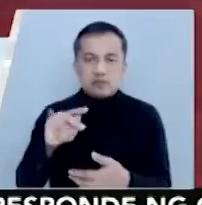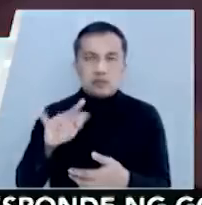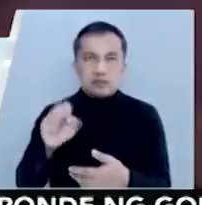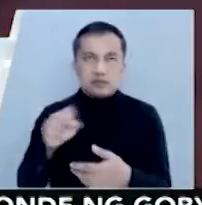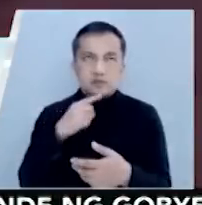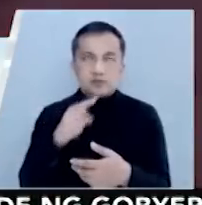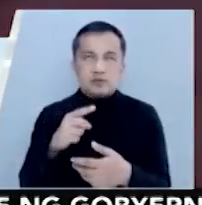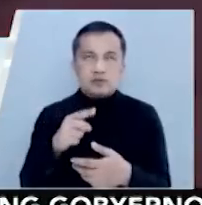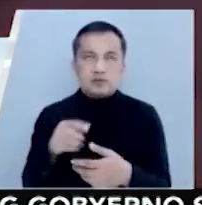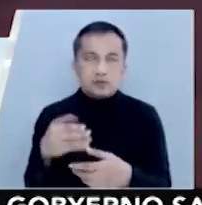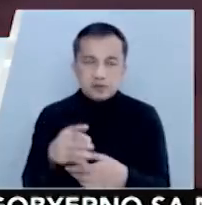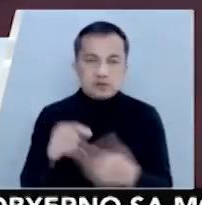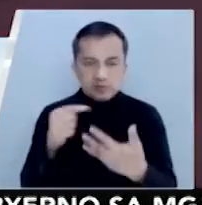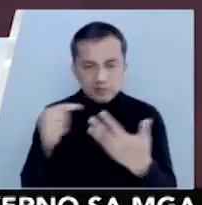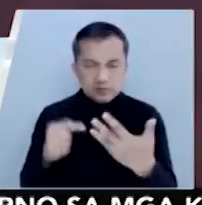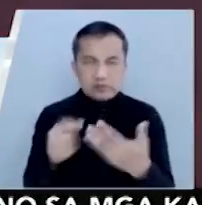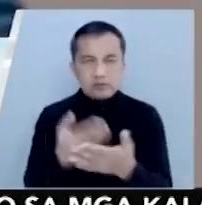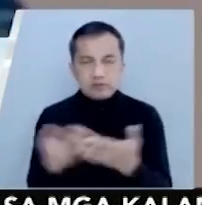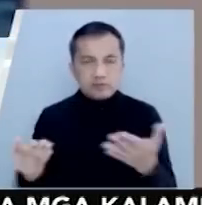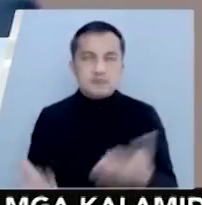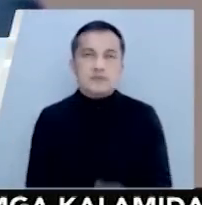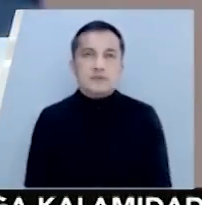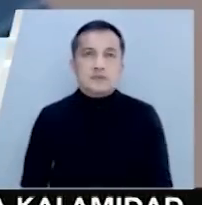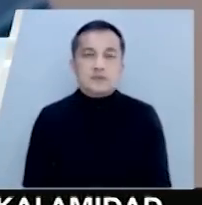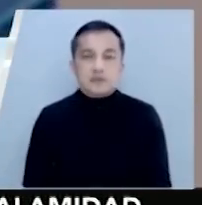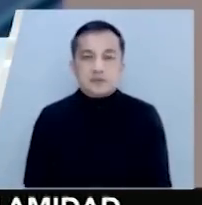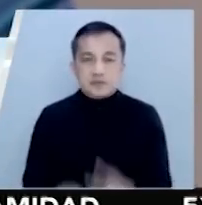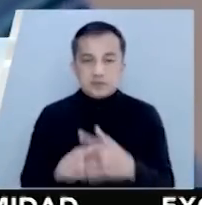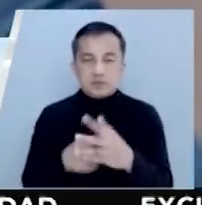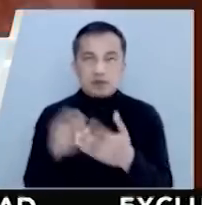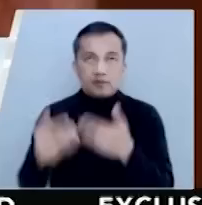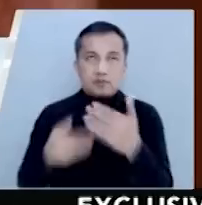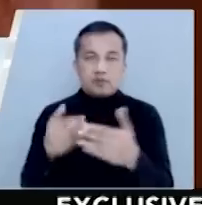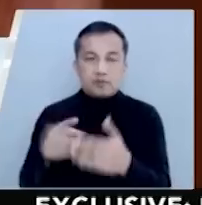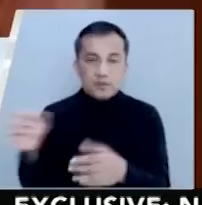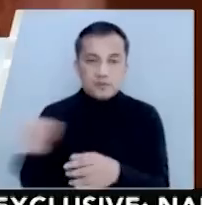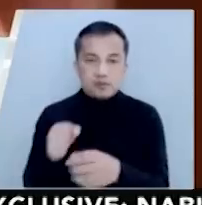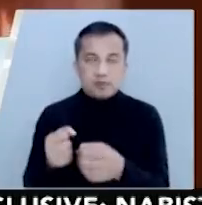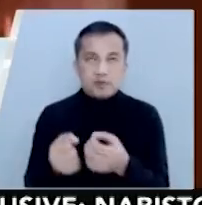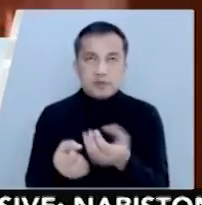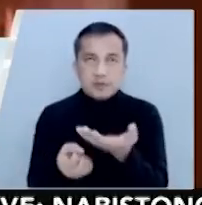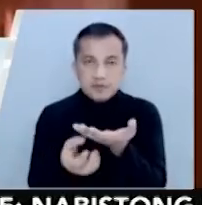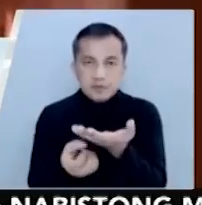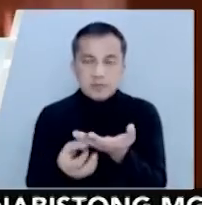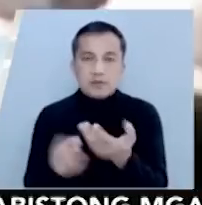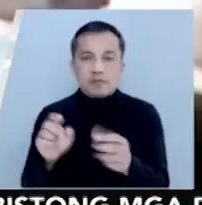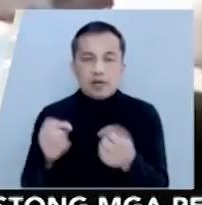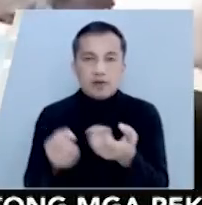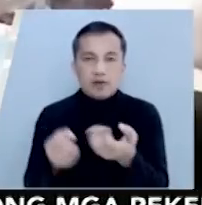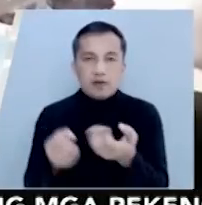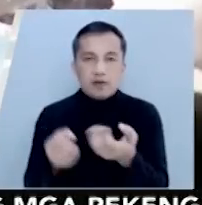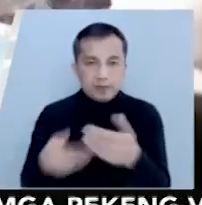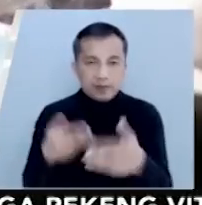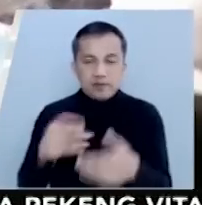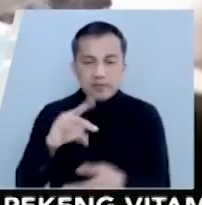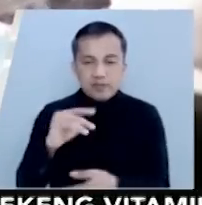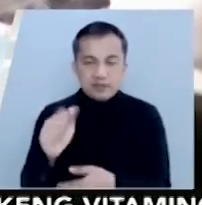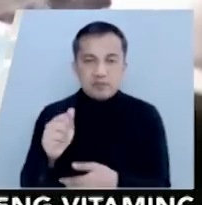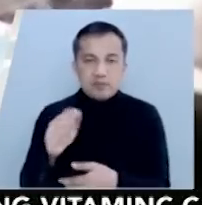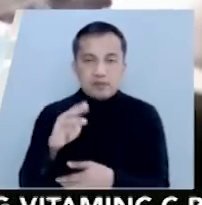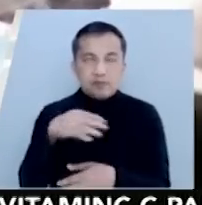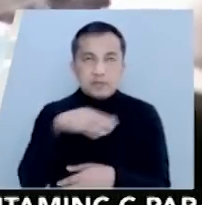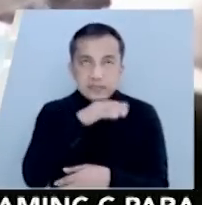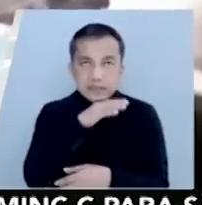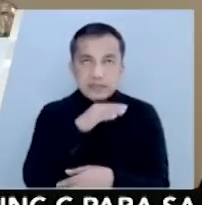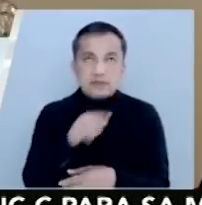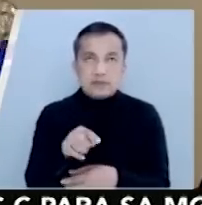producer. Magsisimula ang proseso sa pagkuha at pagpaparami ng PHA-producing bacteria. Under the microscope, ang